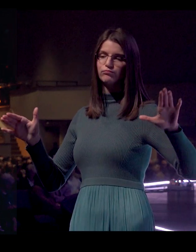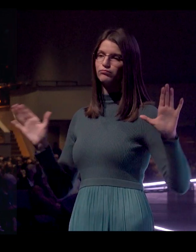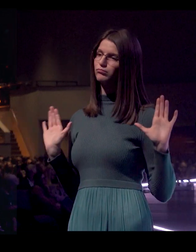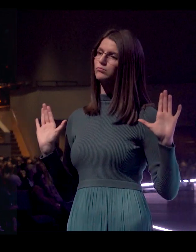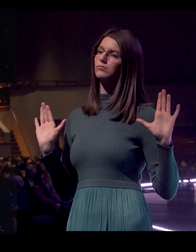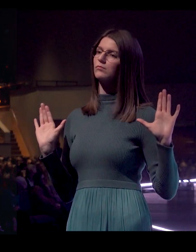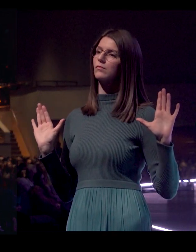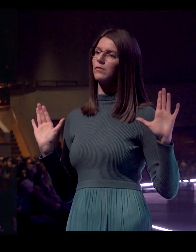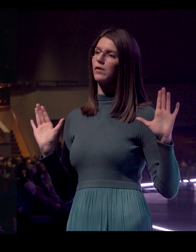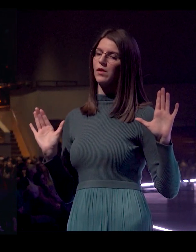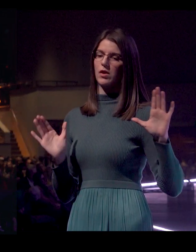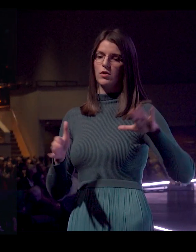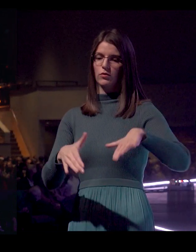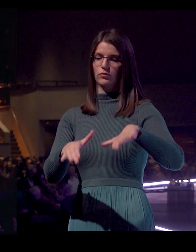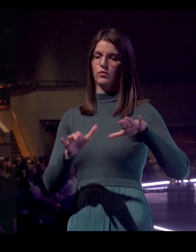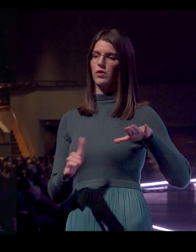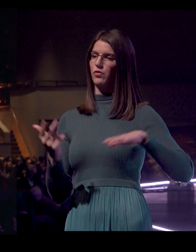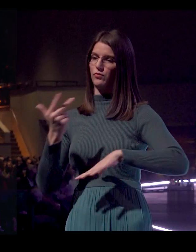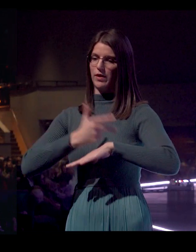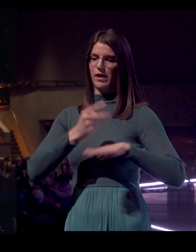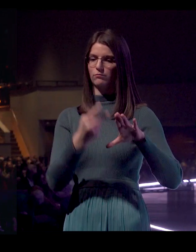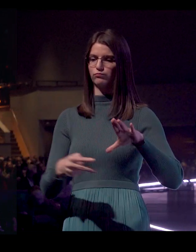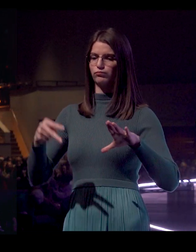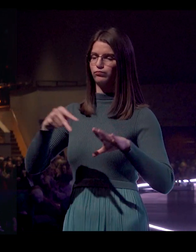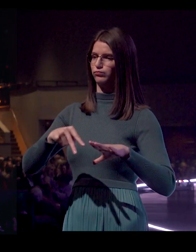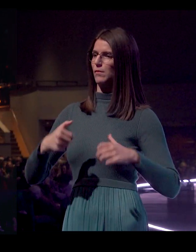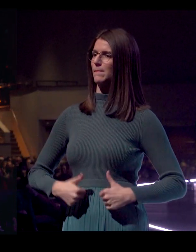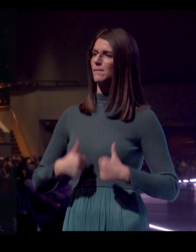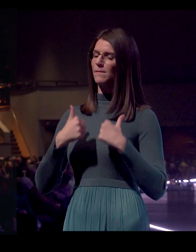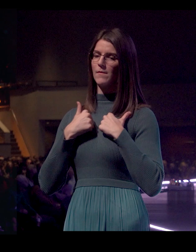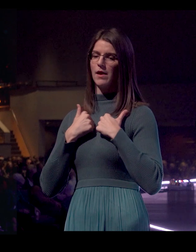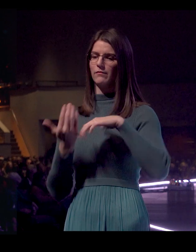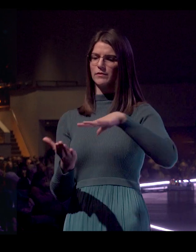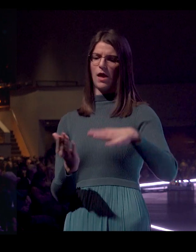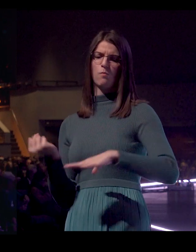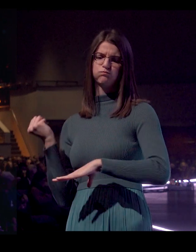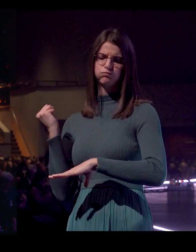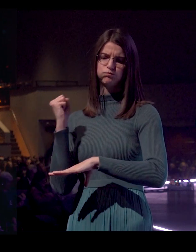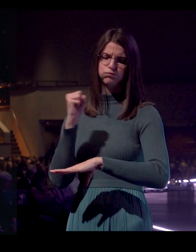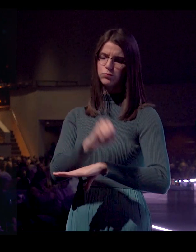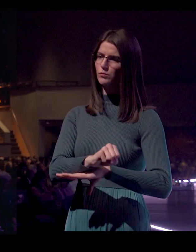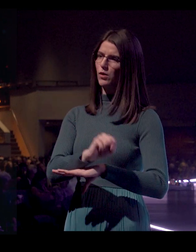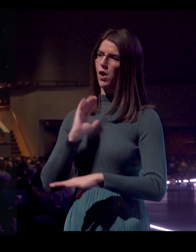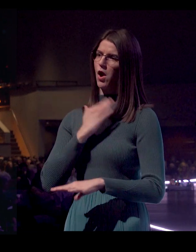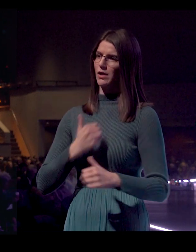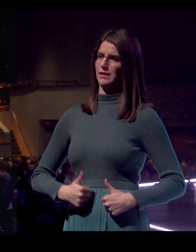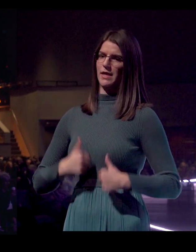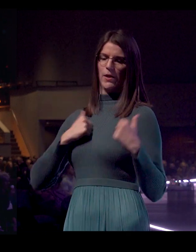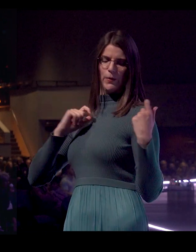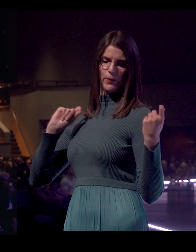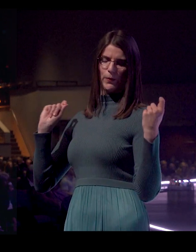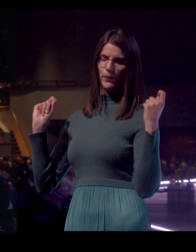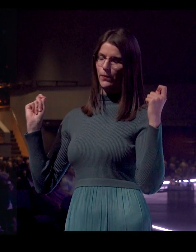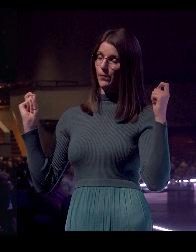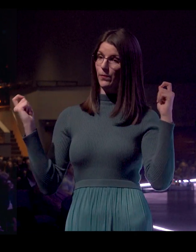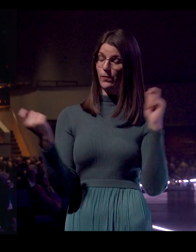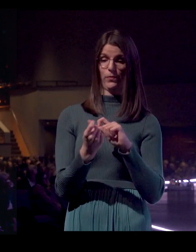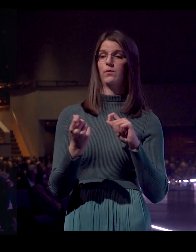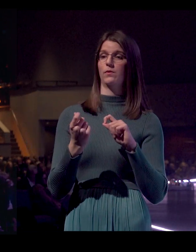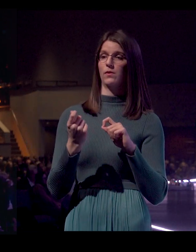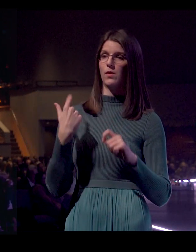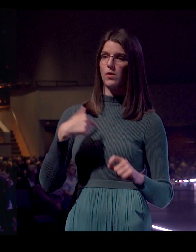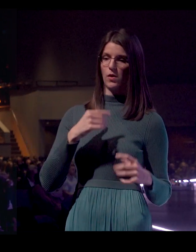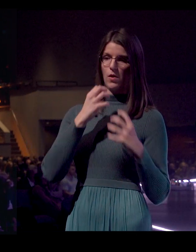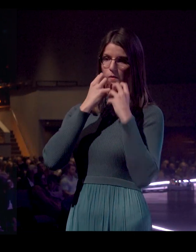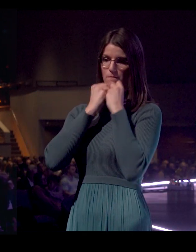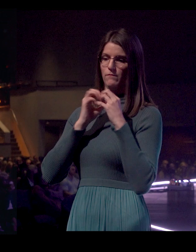and to transform our lives if we would simply place our worth and value and center our lives on him. When you understand who Jesus